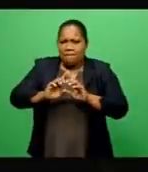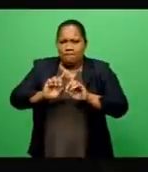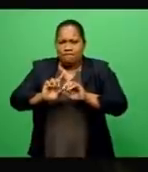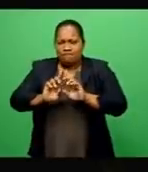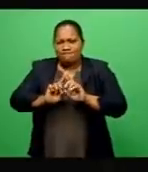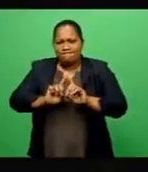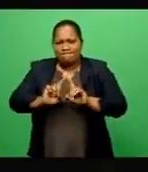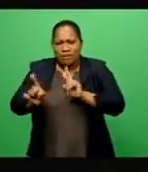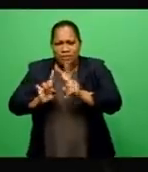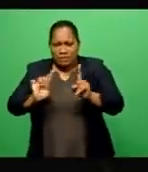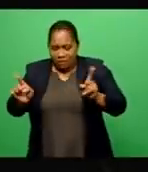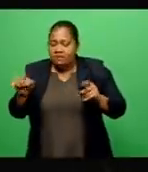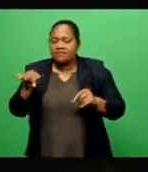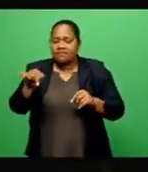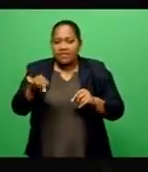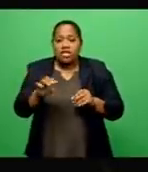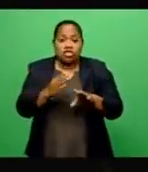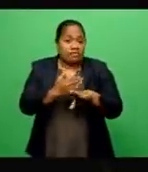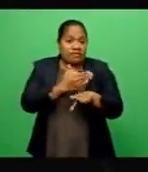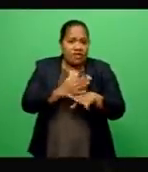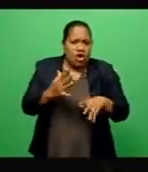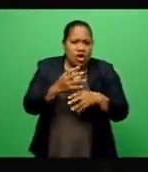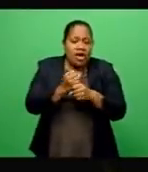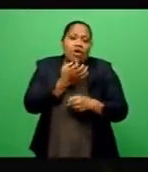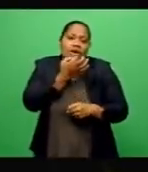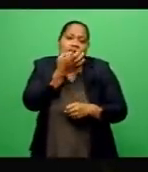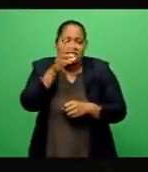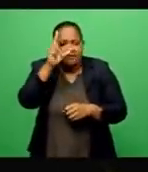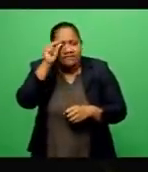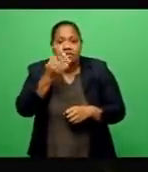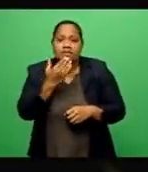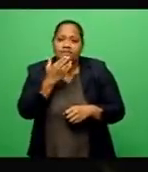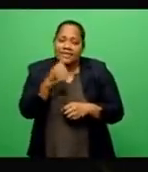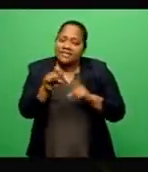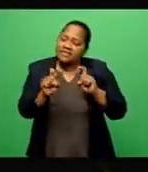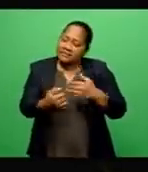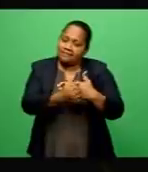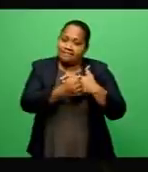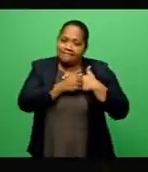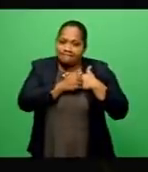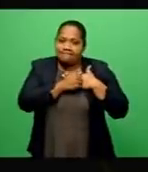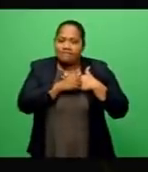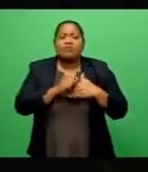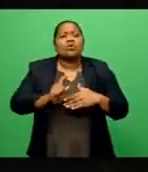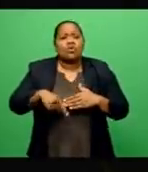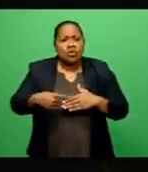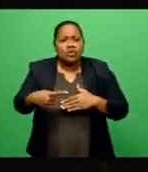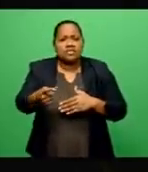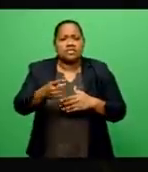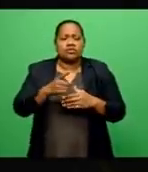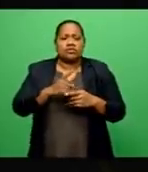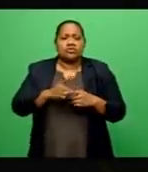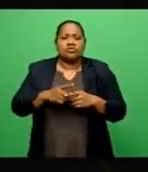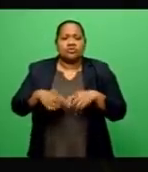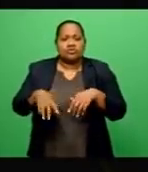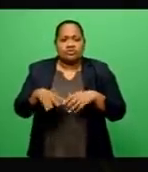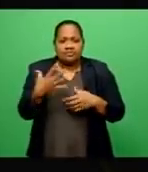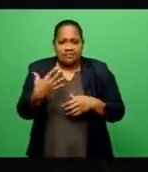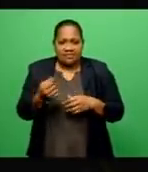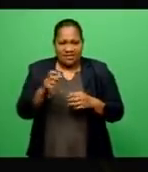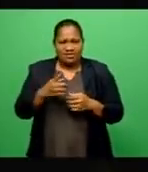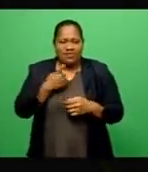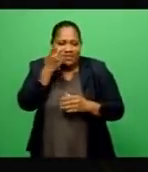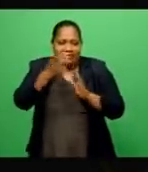So before I wrap up, I would urge Fijians to please stay safe and continue to exercise caution. Eddie.